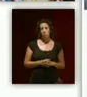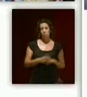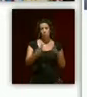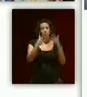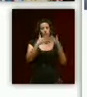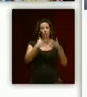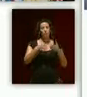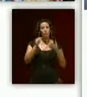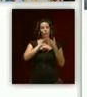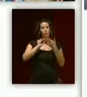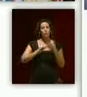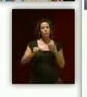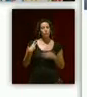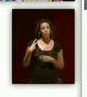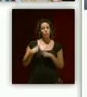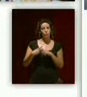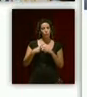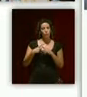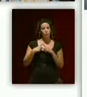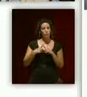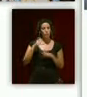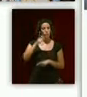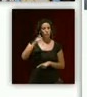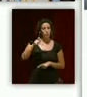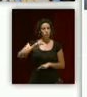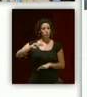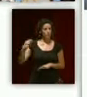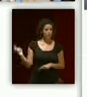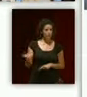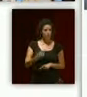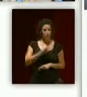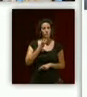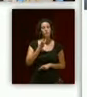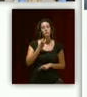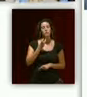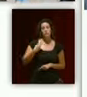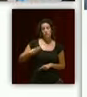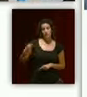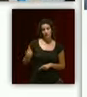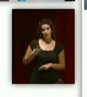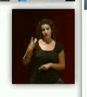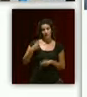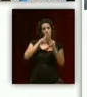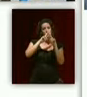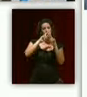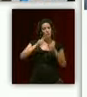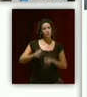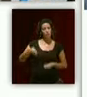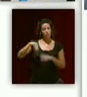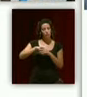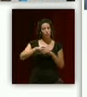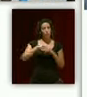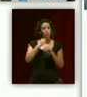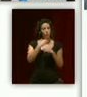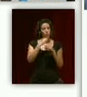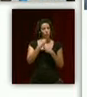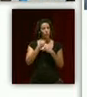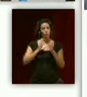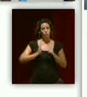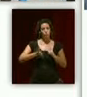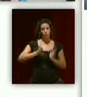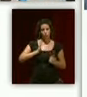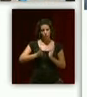Assistive Robot Task Creation Through Multimodal Interaction." This has been written by Santiago Morante, Alberto Jardón, Carlos Balaguer, and